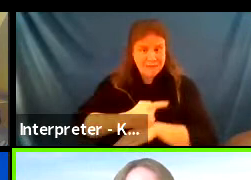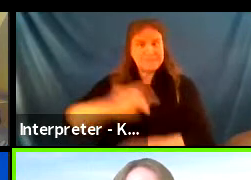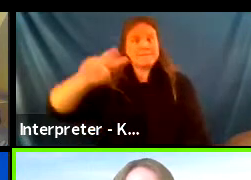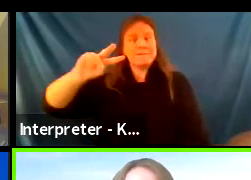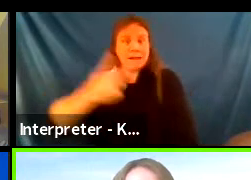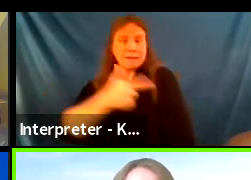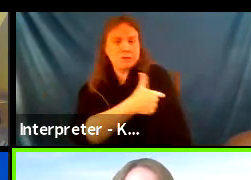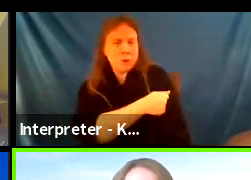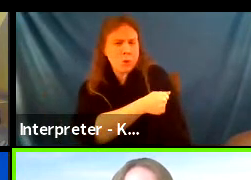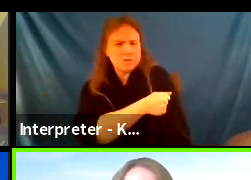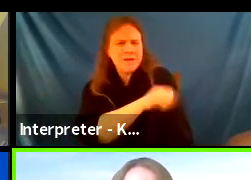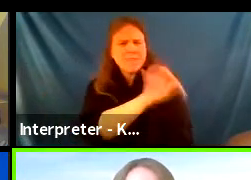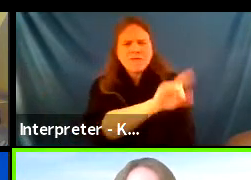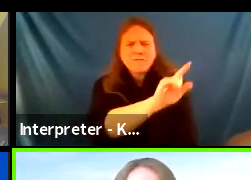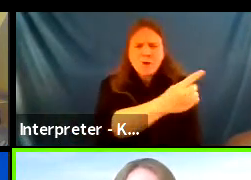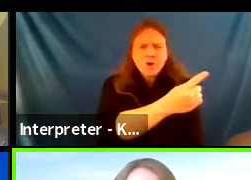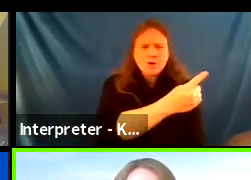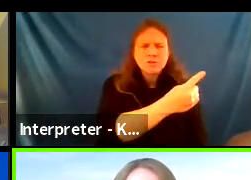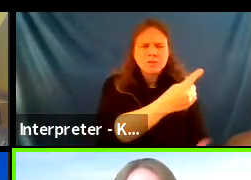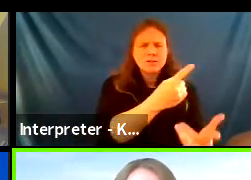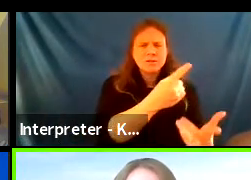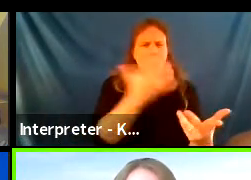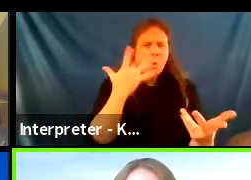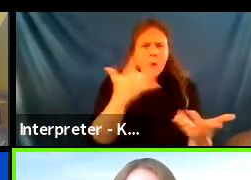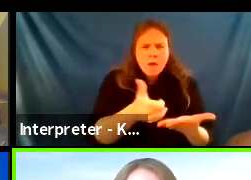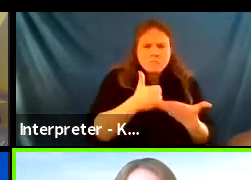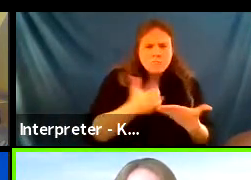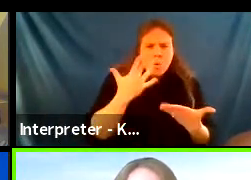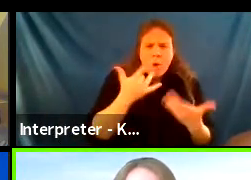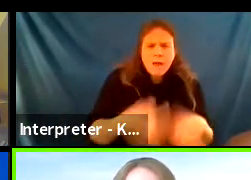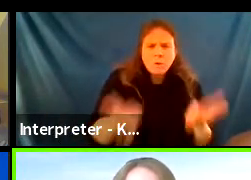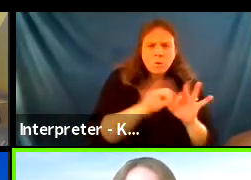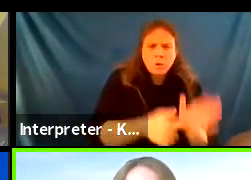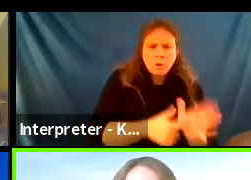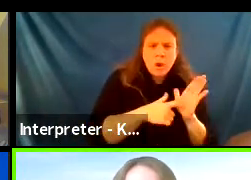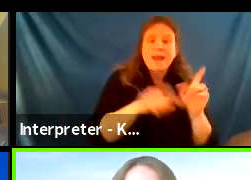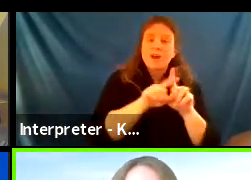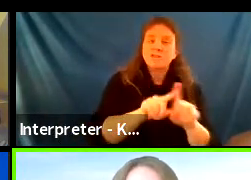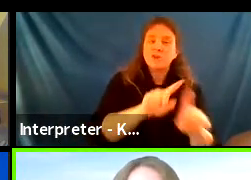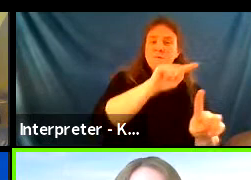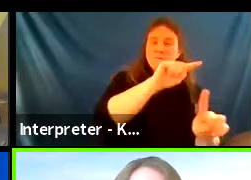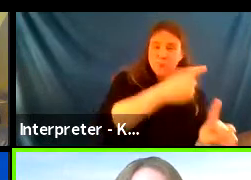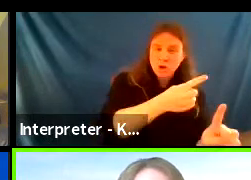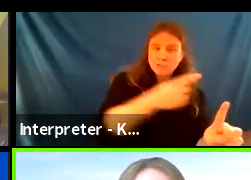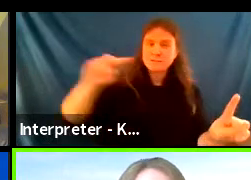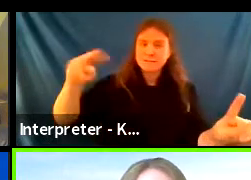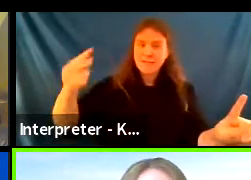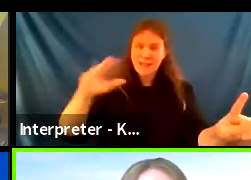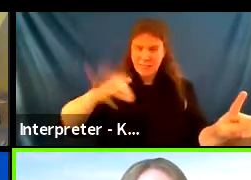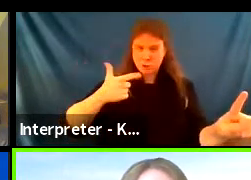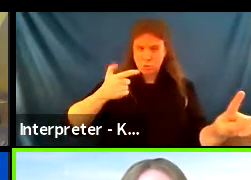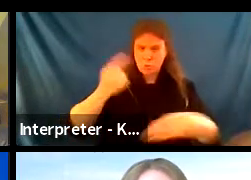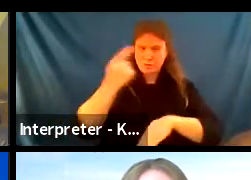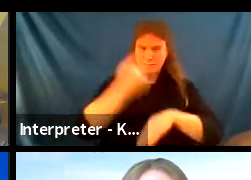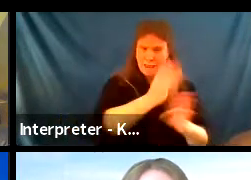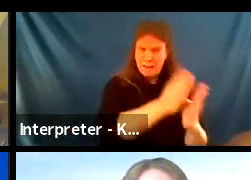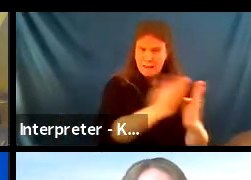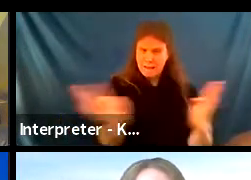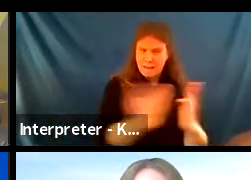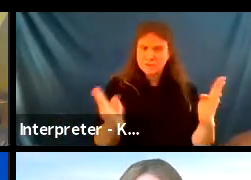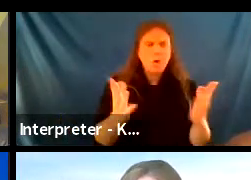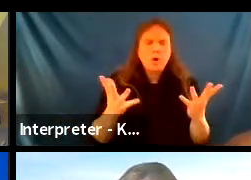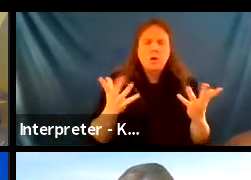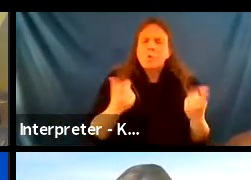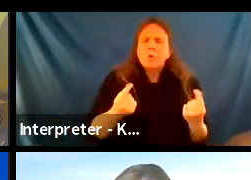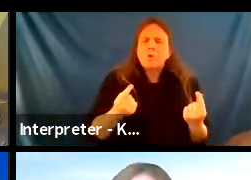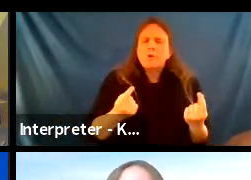mitigation measures in terms of masking we should provide during that period between first and second dose? Thank you. I'll start with